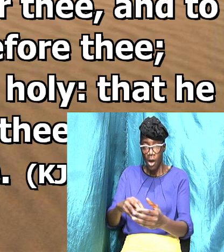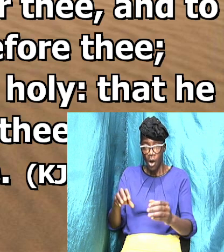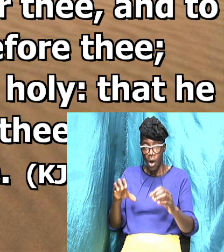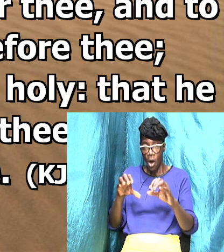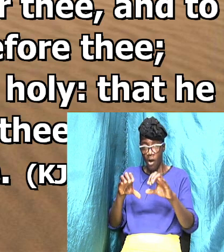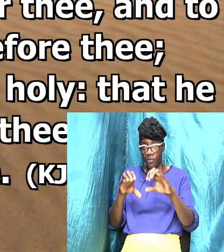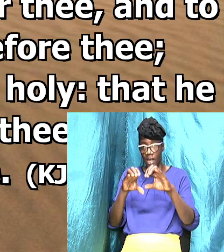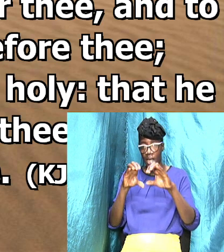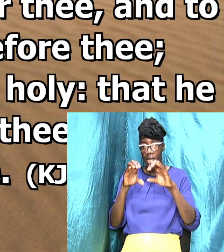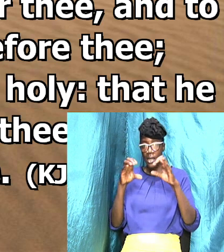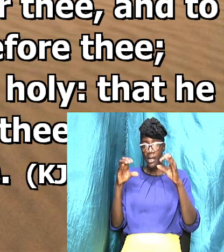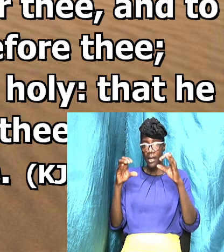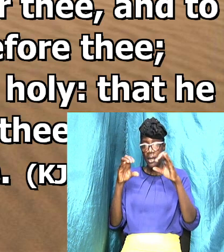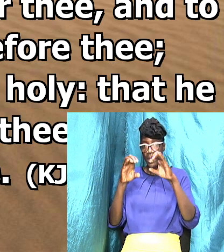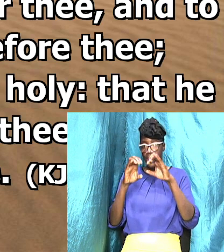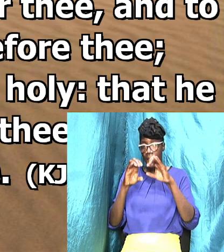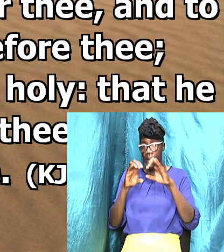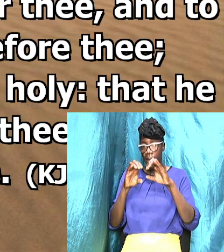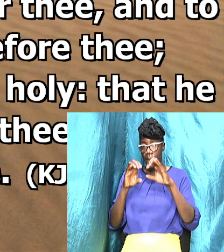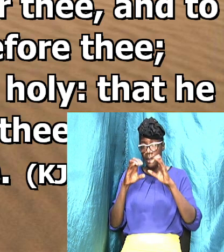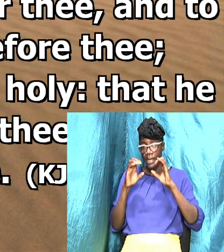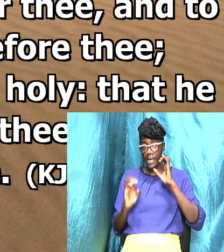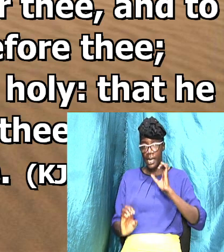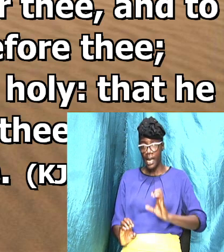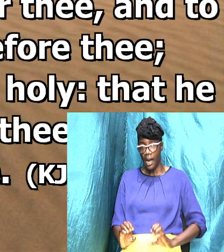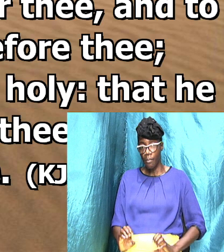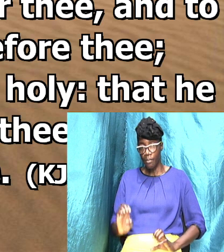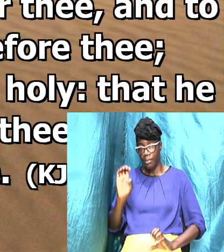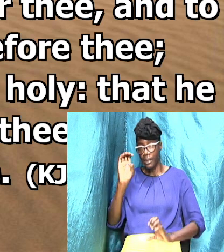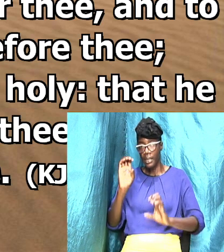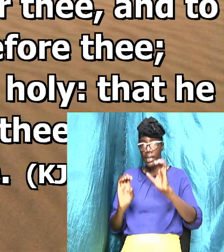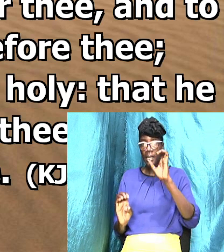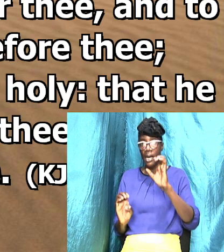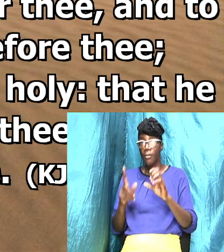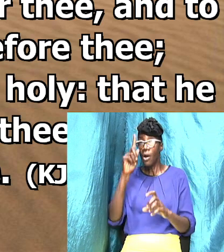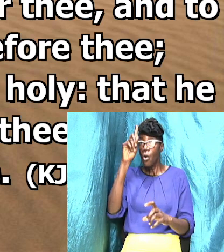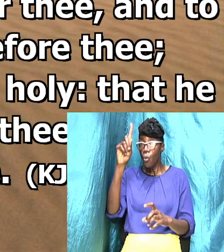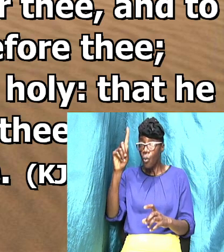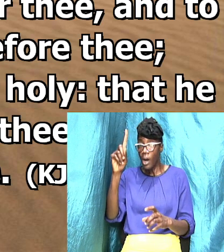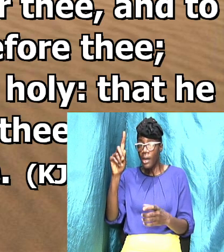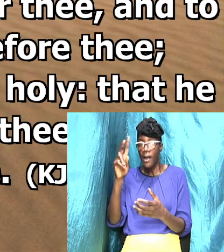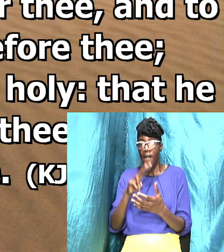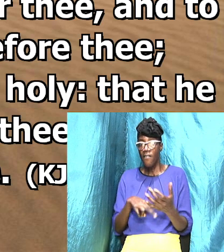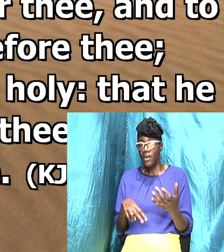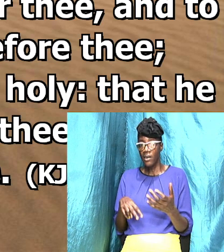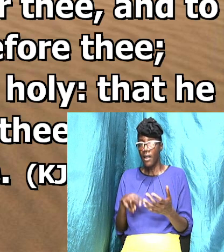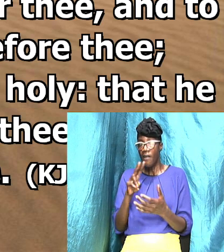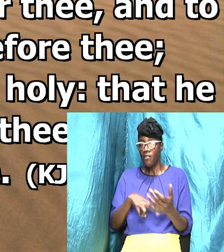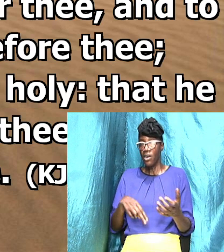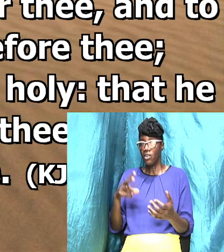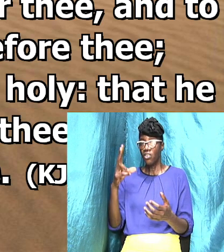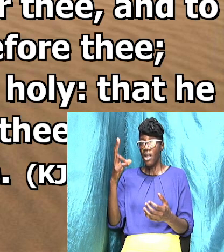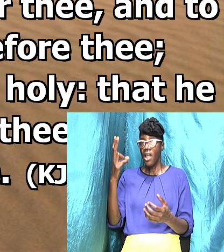All right, let us go up and read one verse before. Let us read verse 13 and then we'll come back to 14.